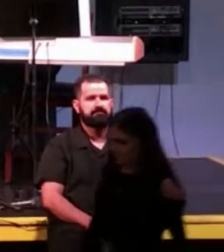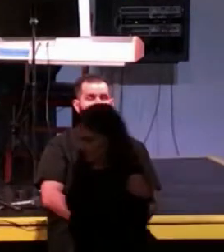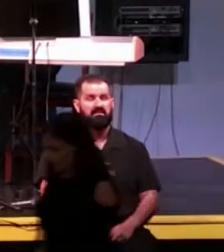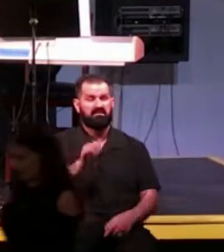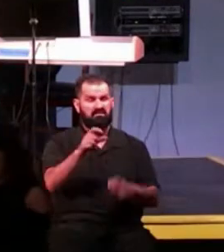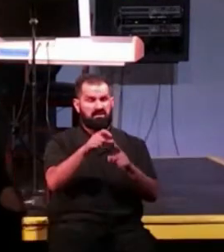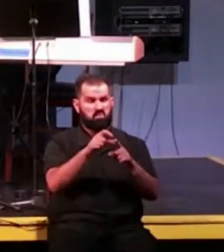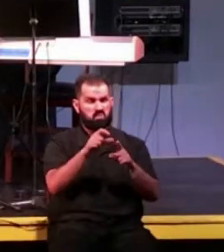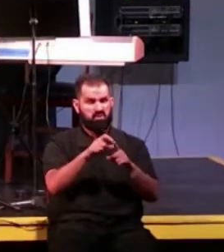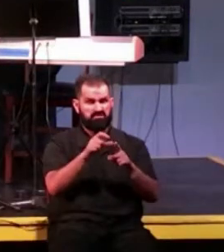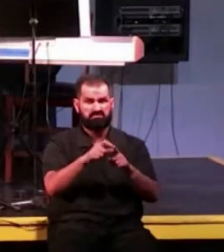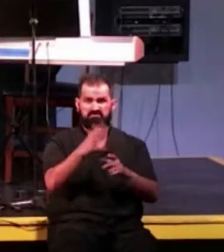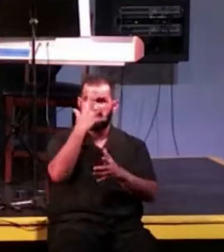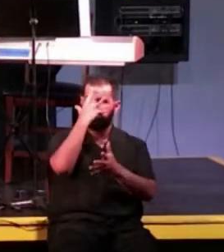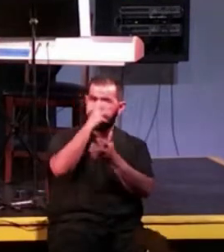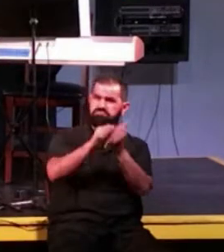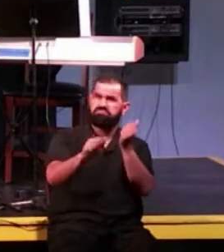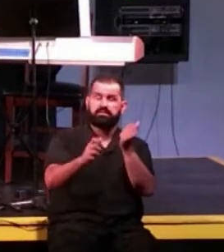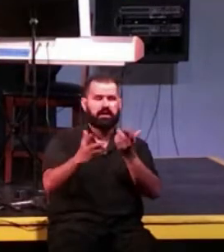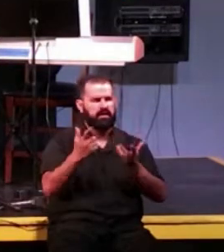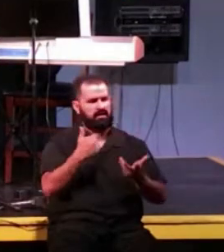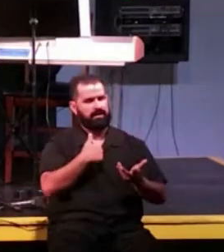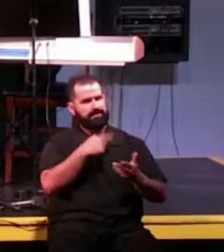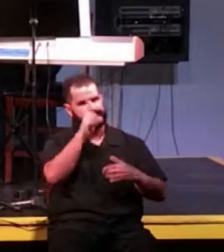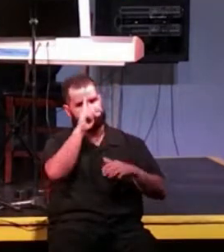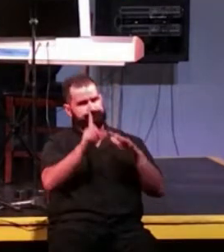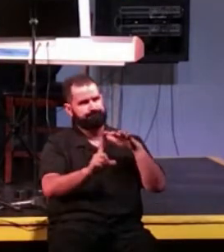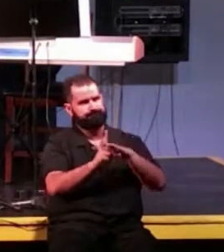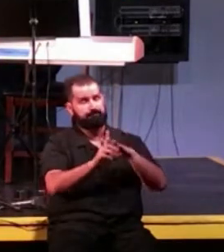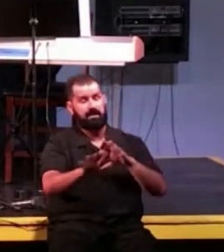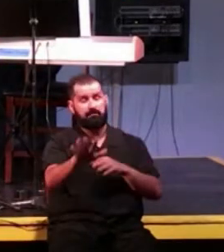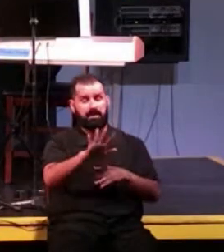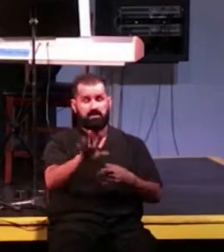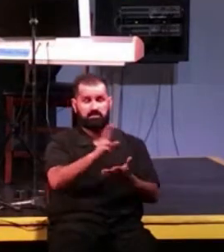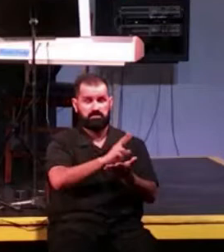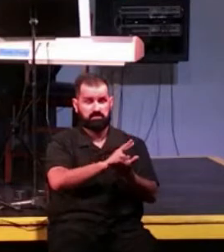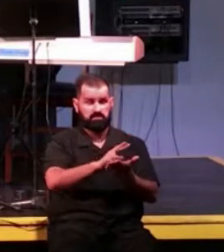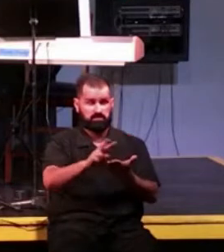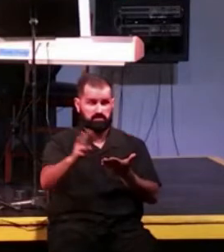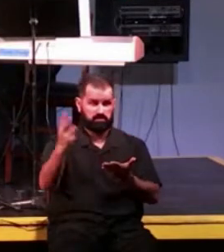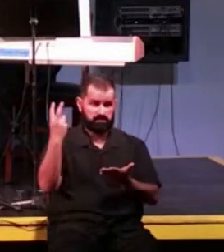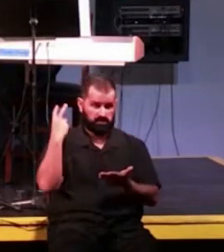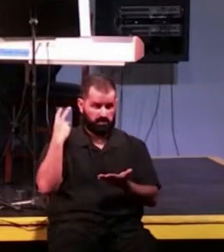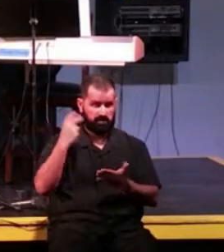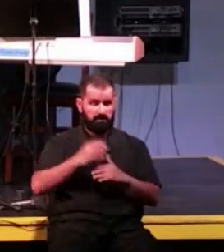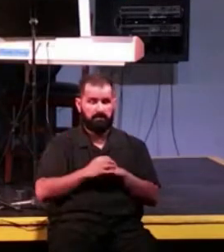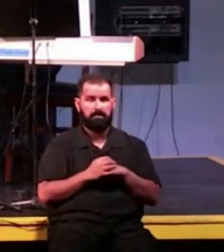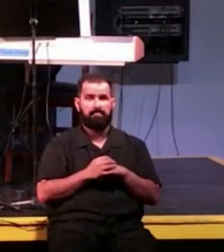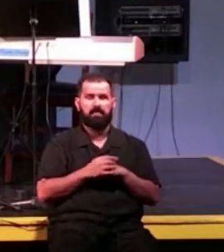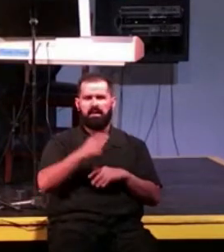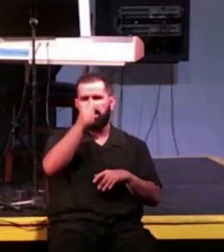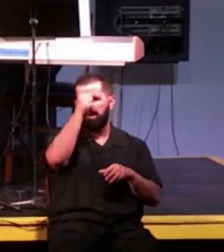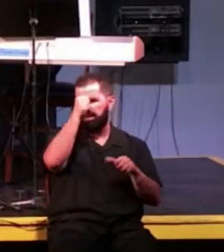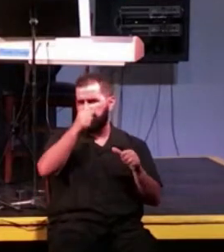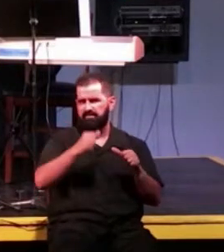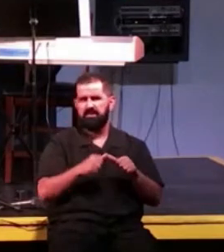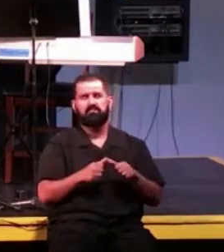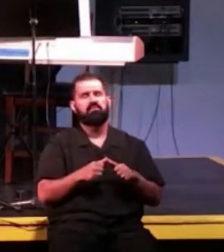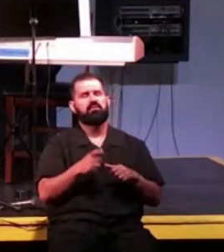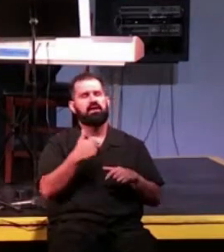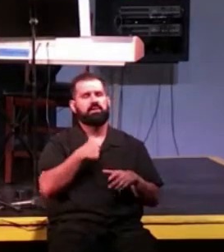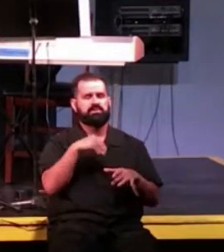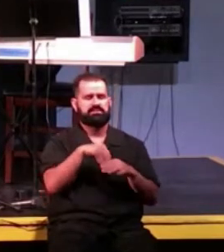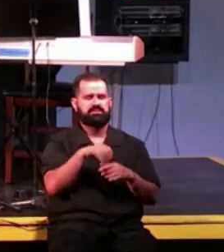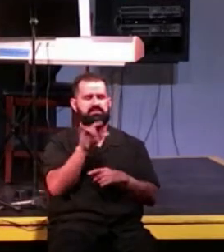That word ruthless came to me. I don't know why, but about two weeks ago, I remember being on an airplane